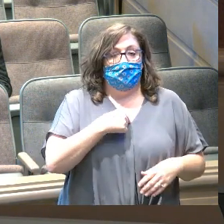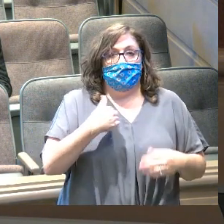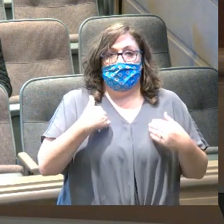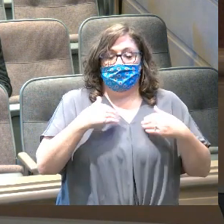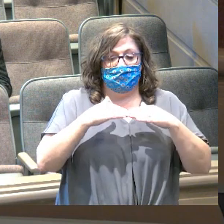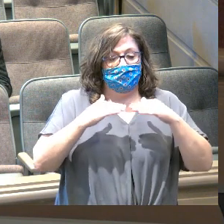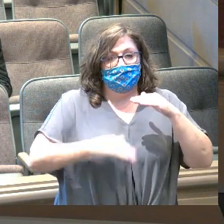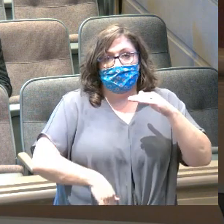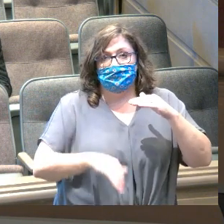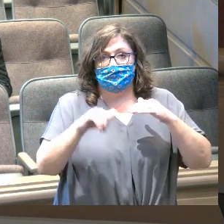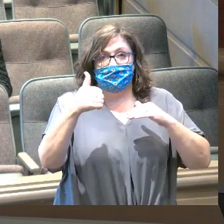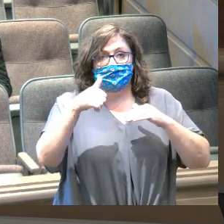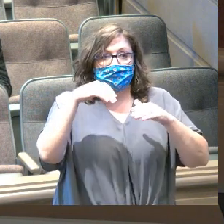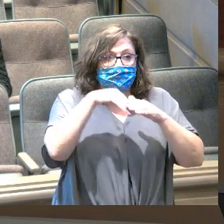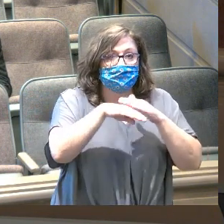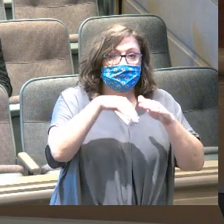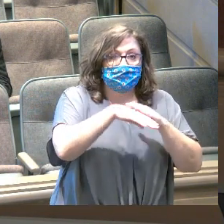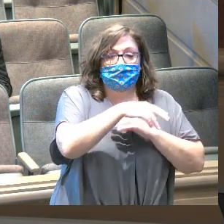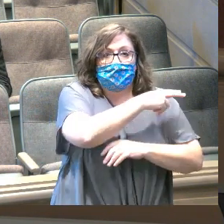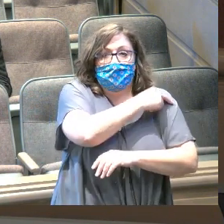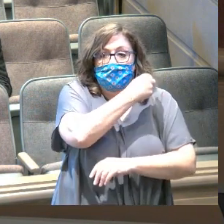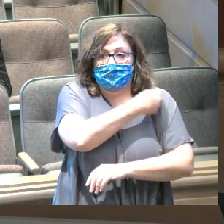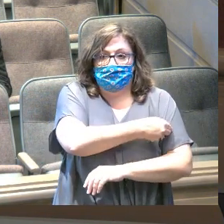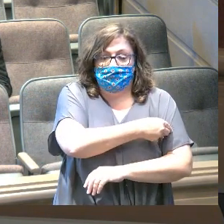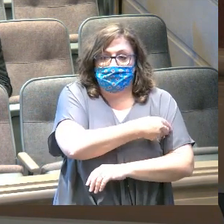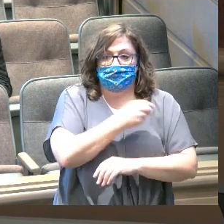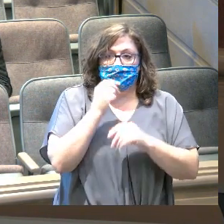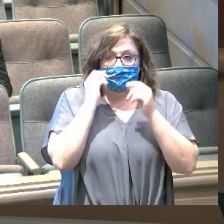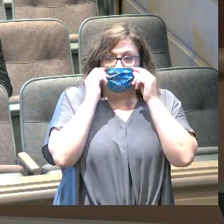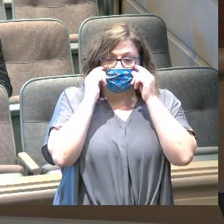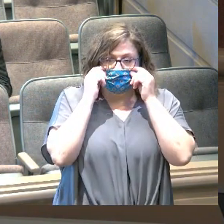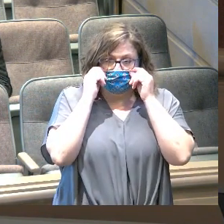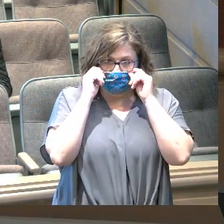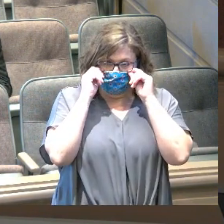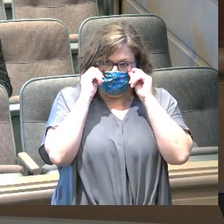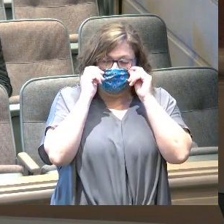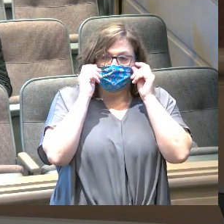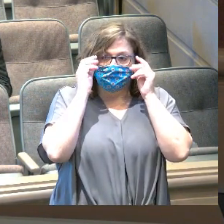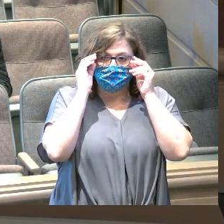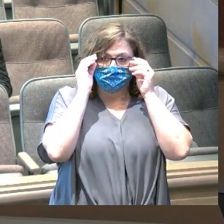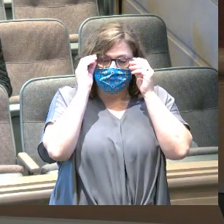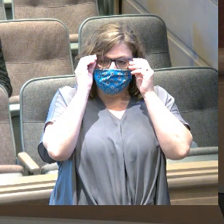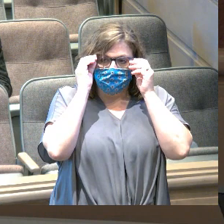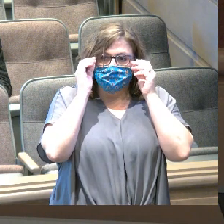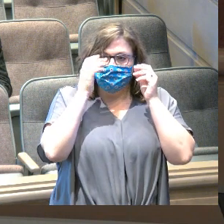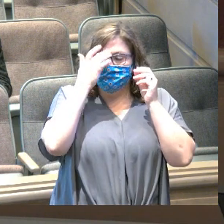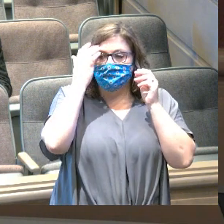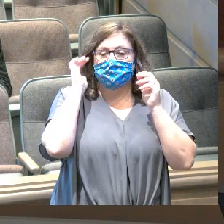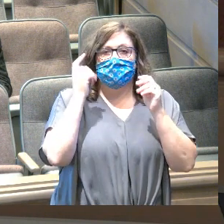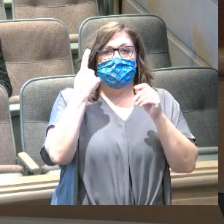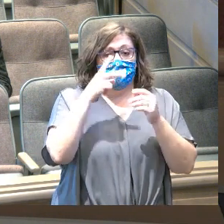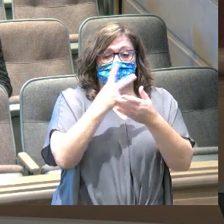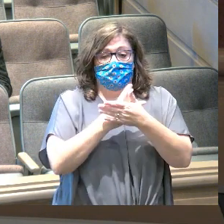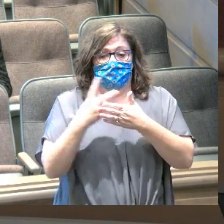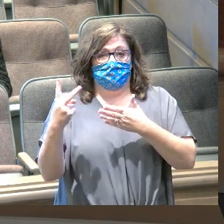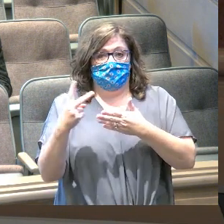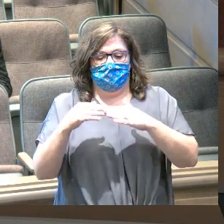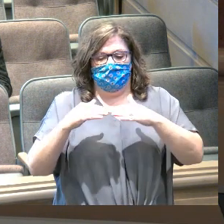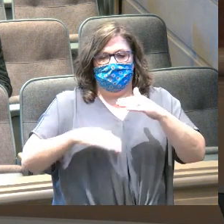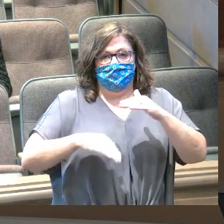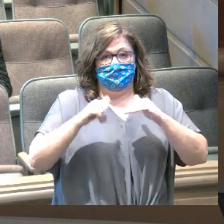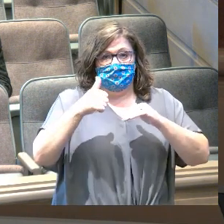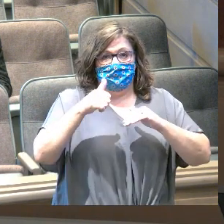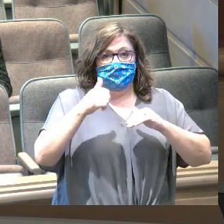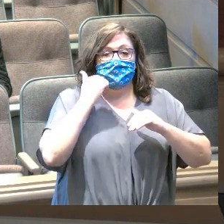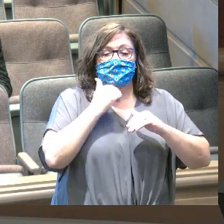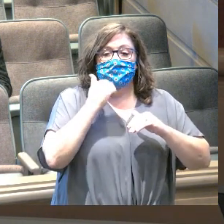of admissions to Phoebe Putnam Memorial Hospital for actually well over 2 weeks. And this has